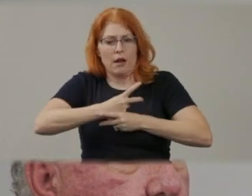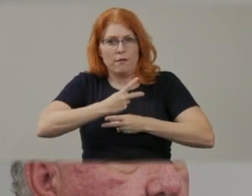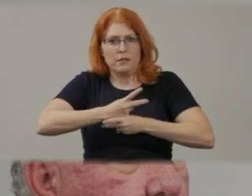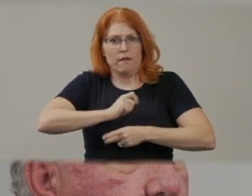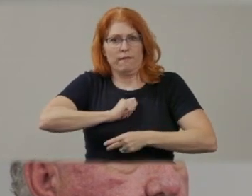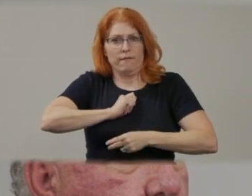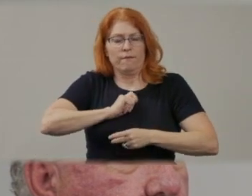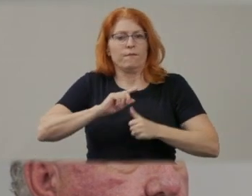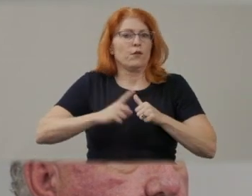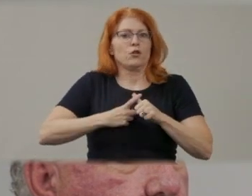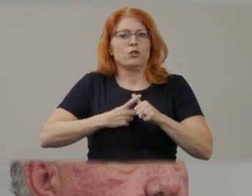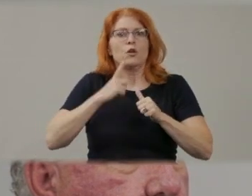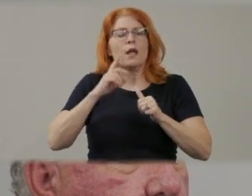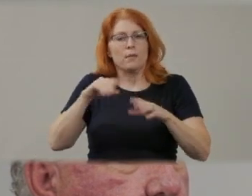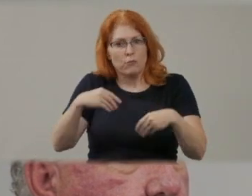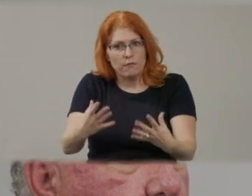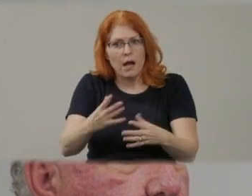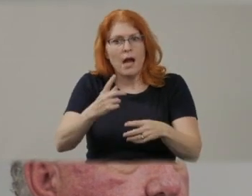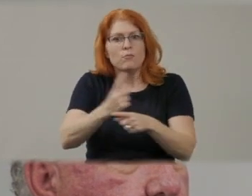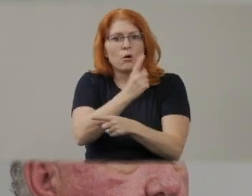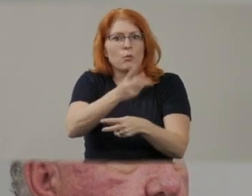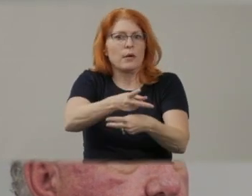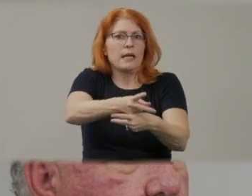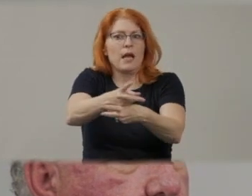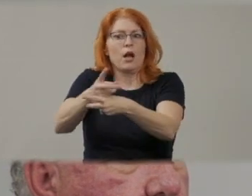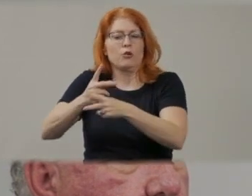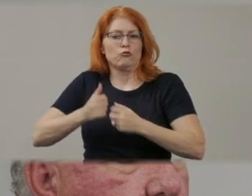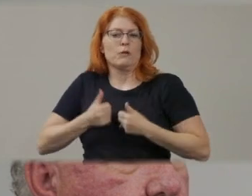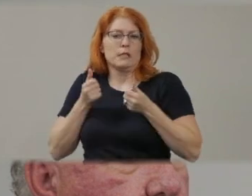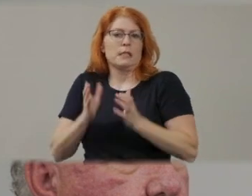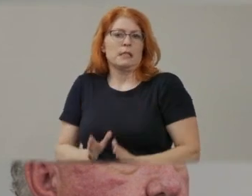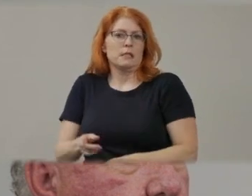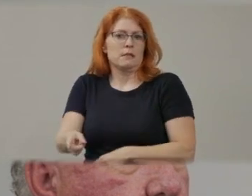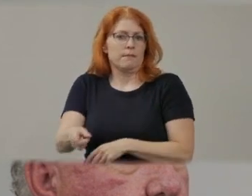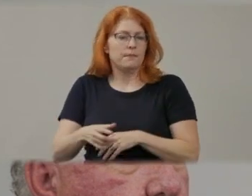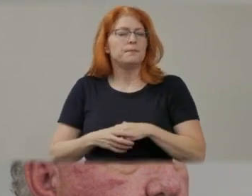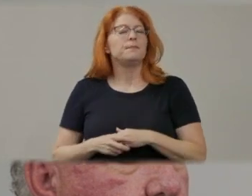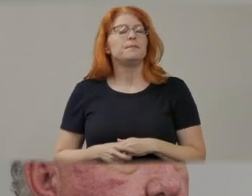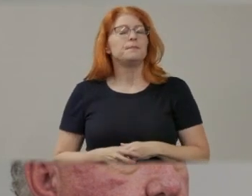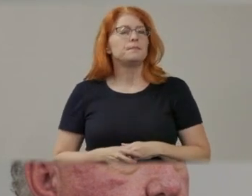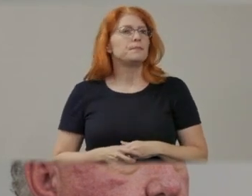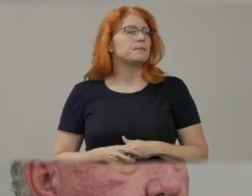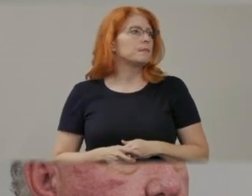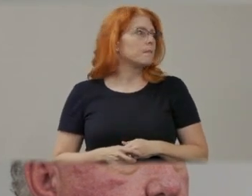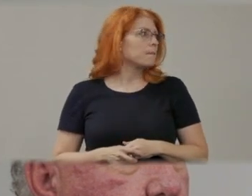so that you can provide the care that's needed to the residents. We saw